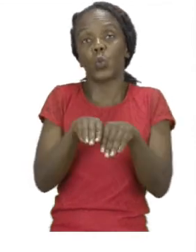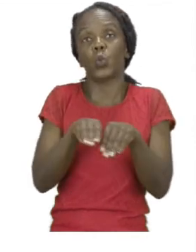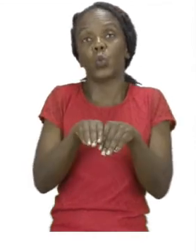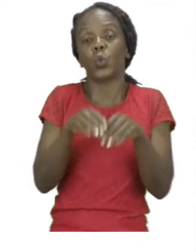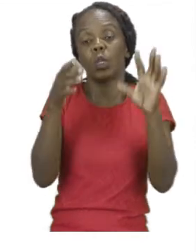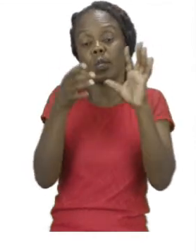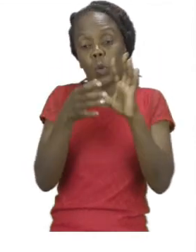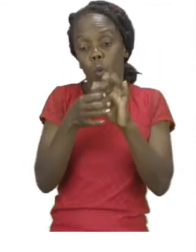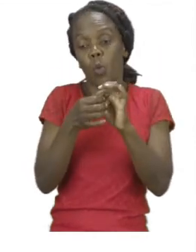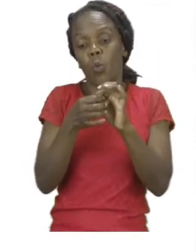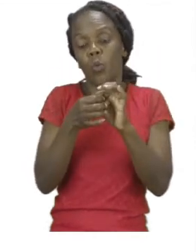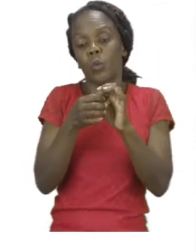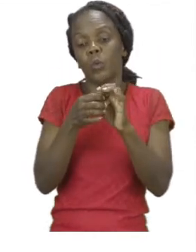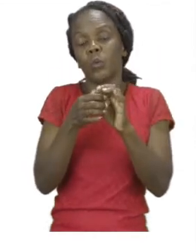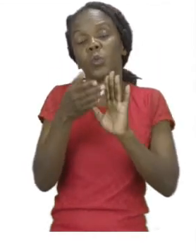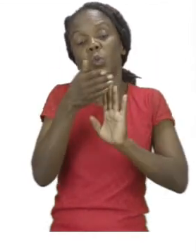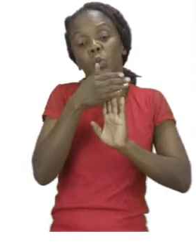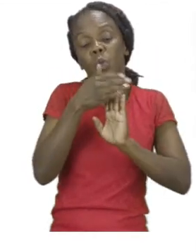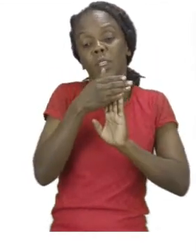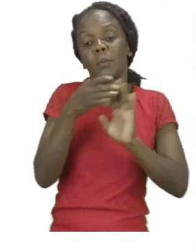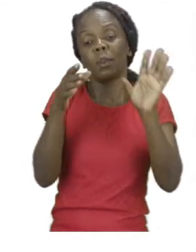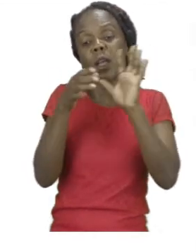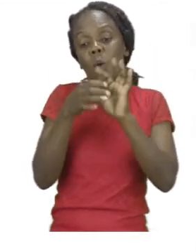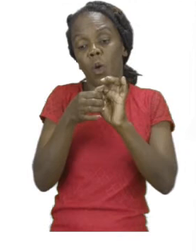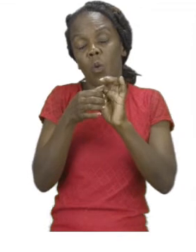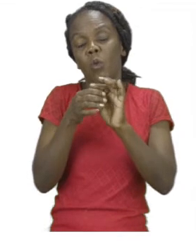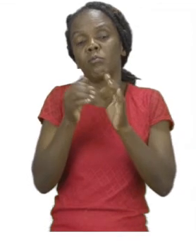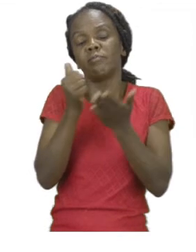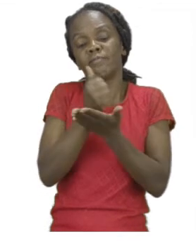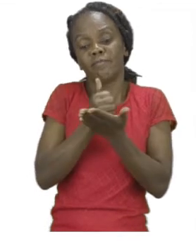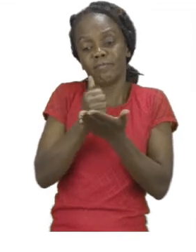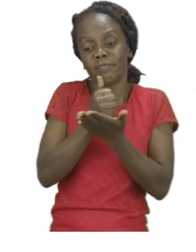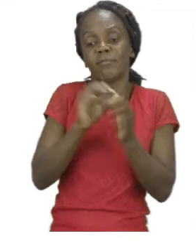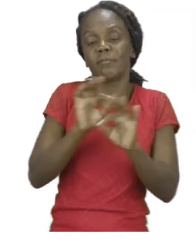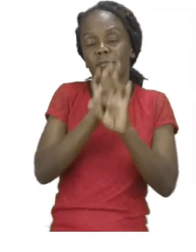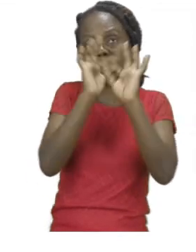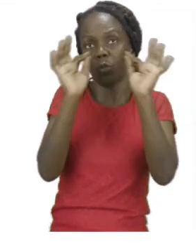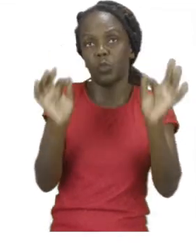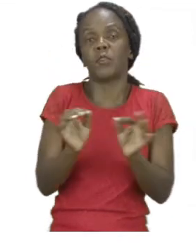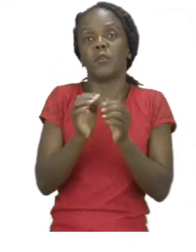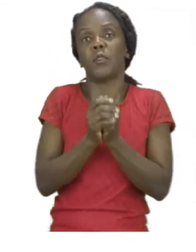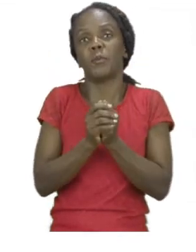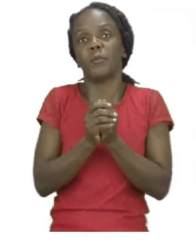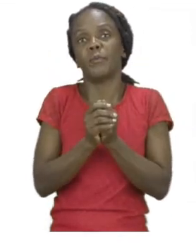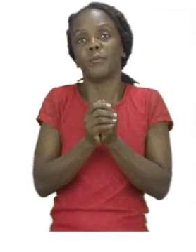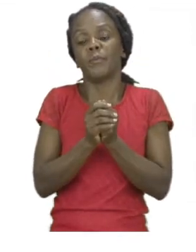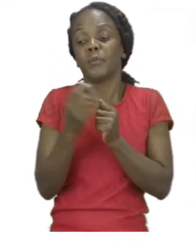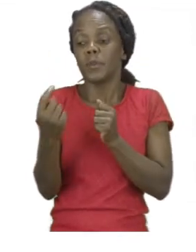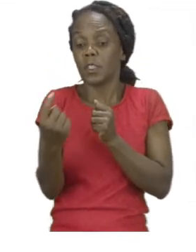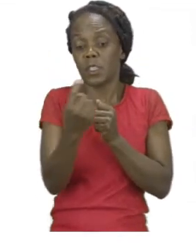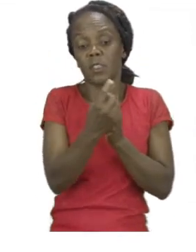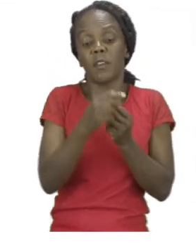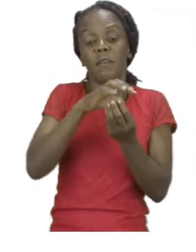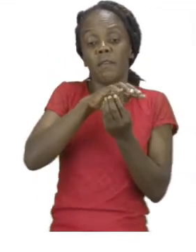members. So if you have a special chore at home, I want you to remember it. And also, I want you to